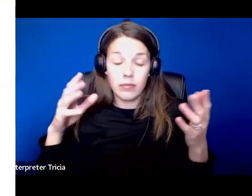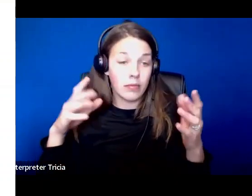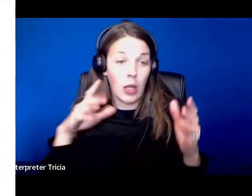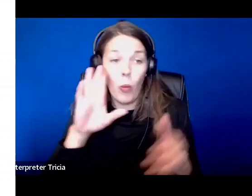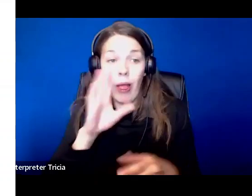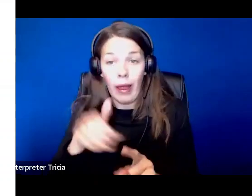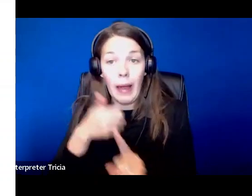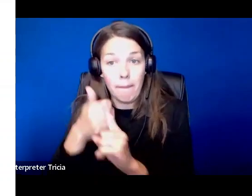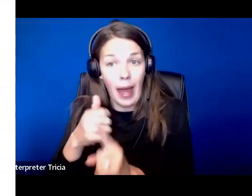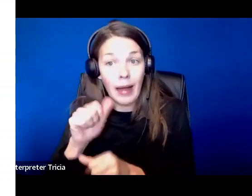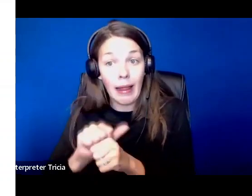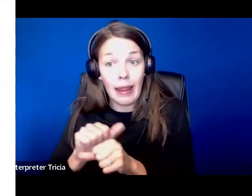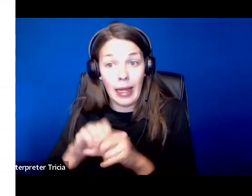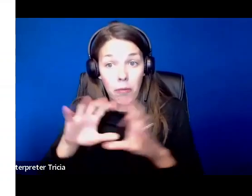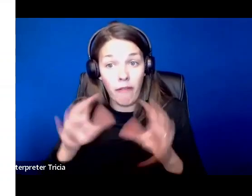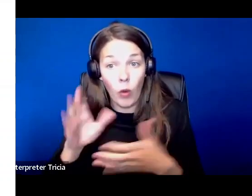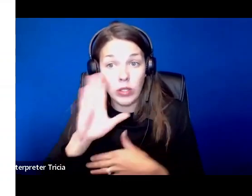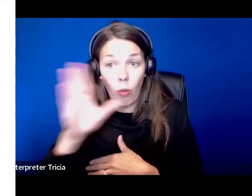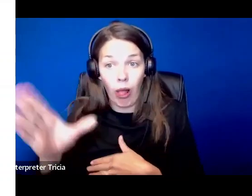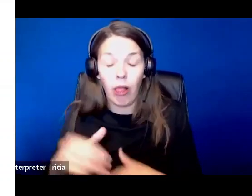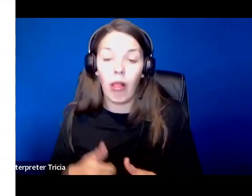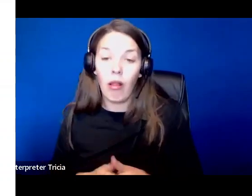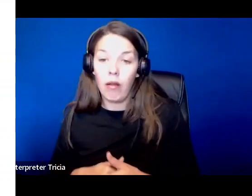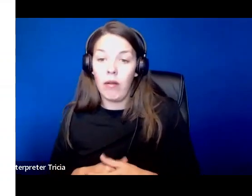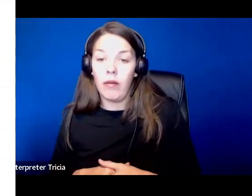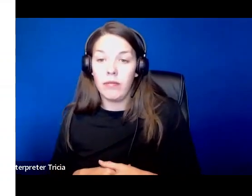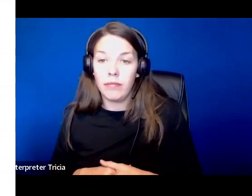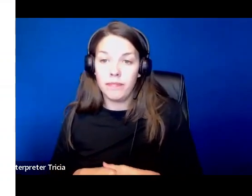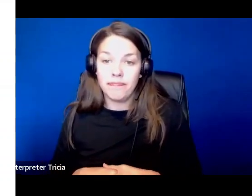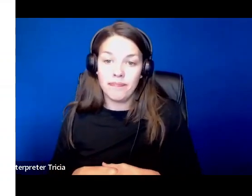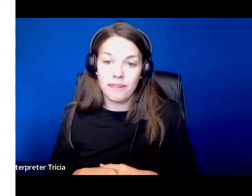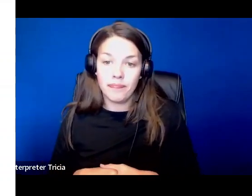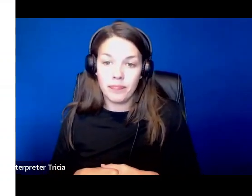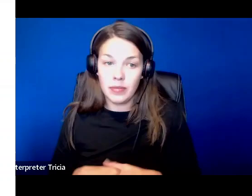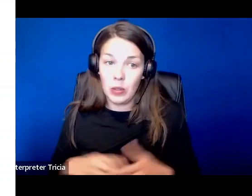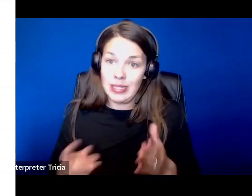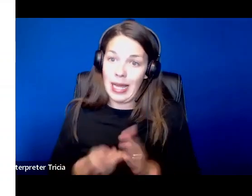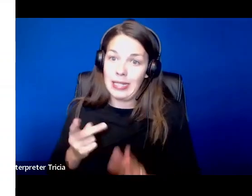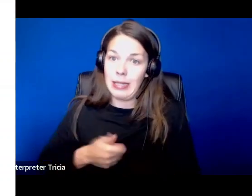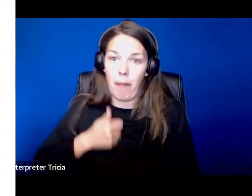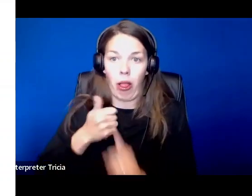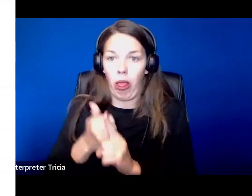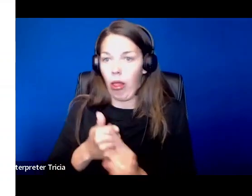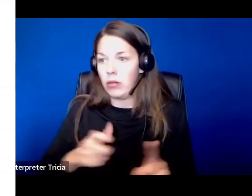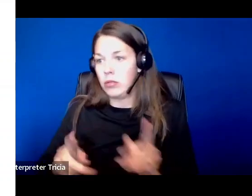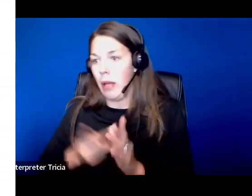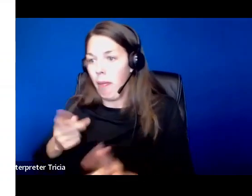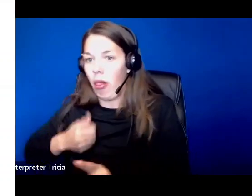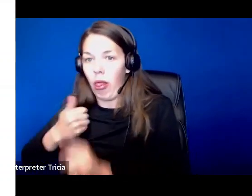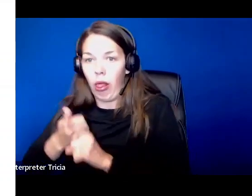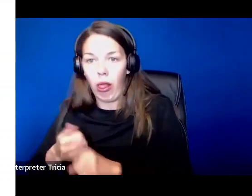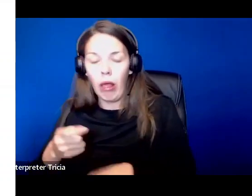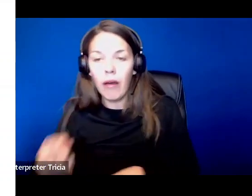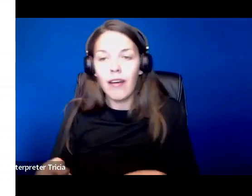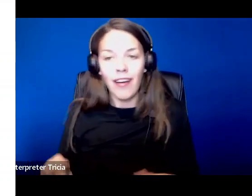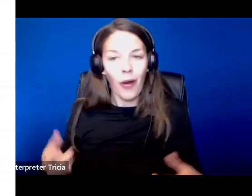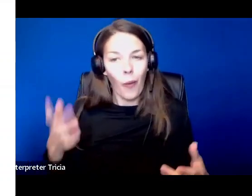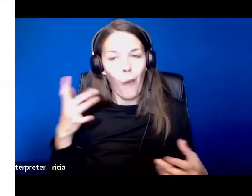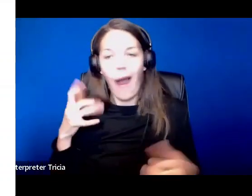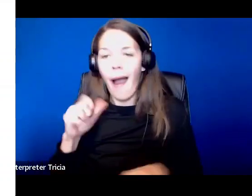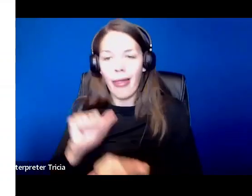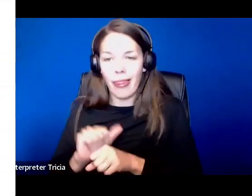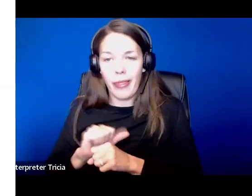also impacts the demand for healthcare. So it's kind of a double whammy. But so why did the labor force